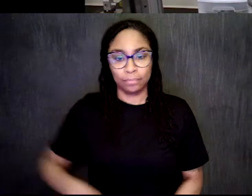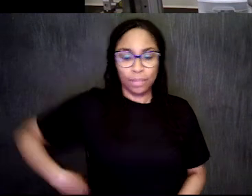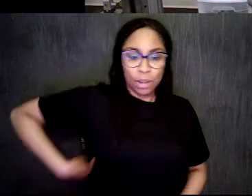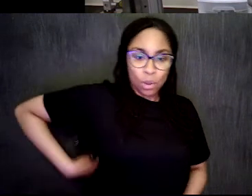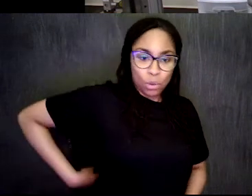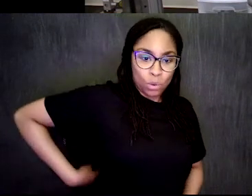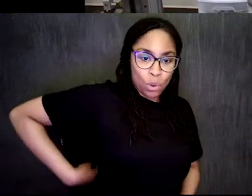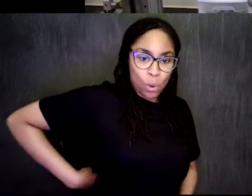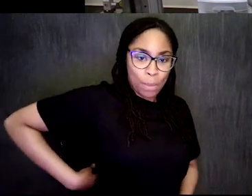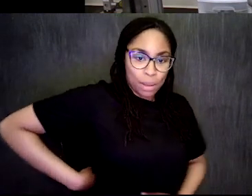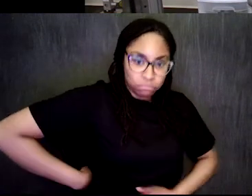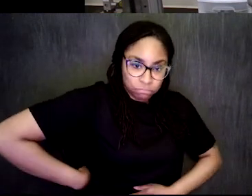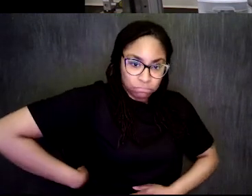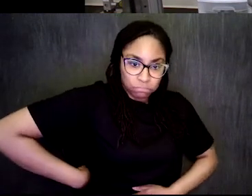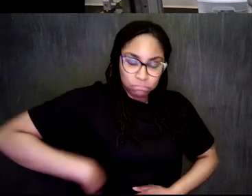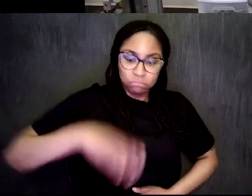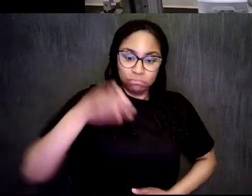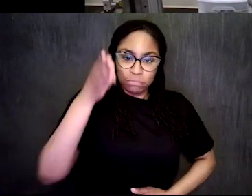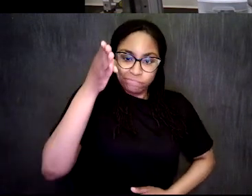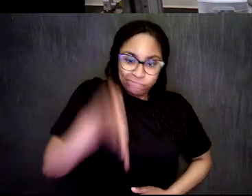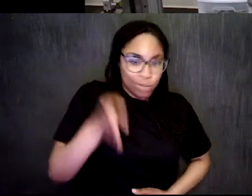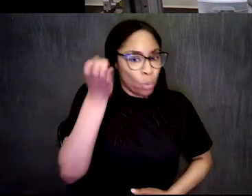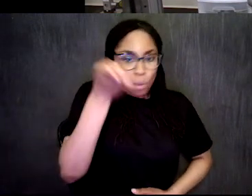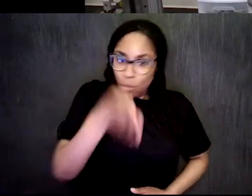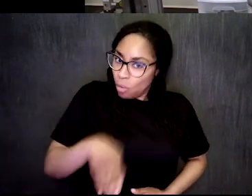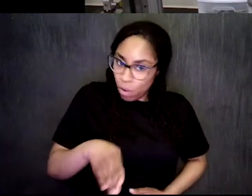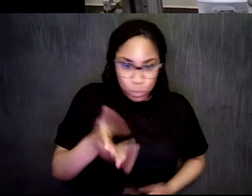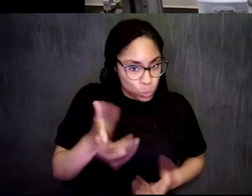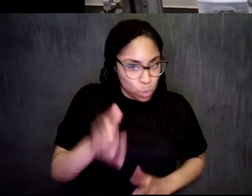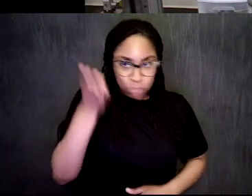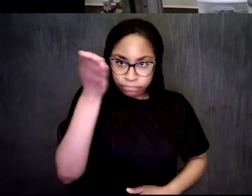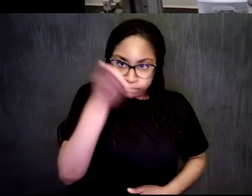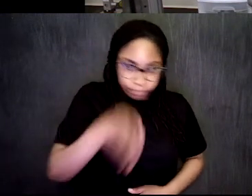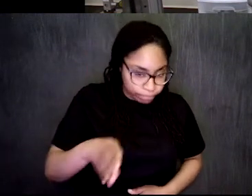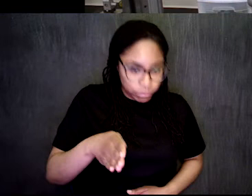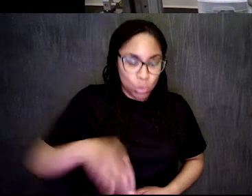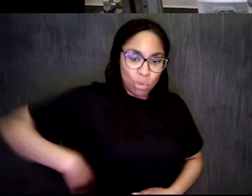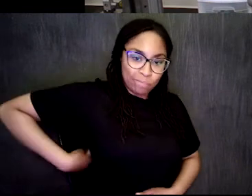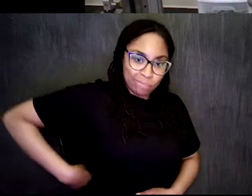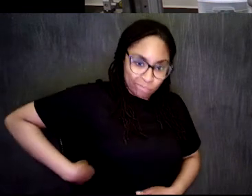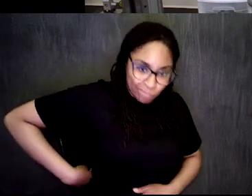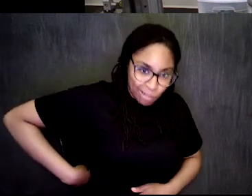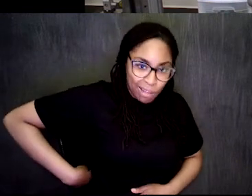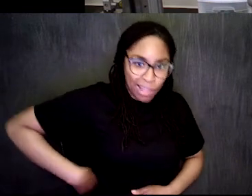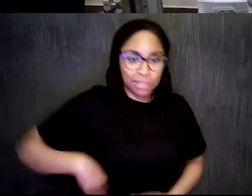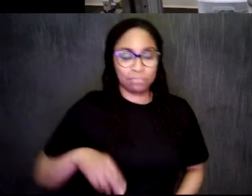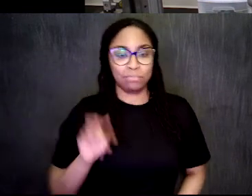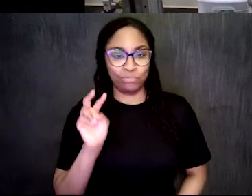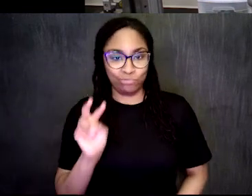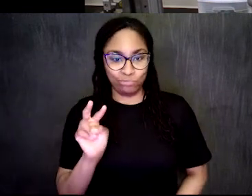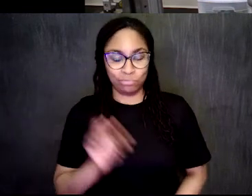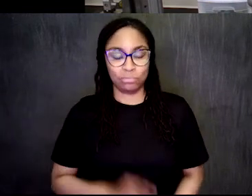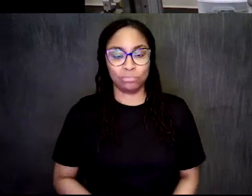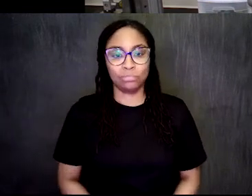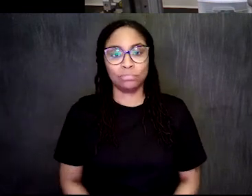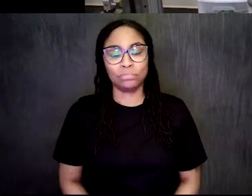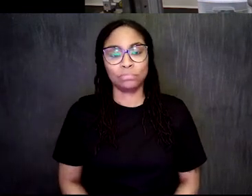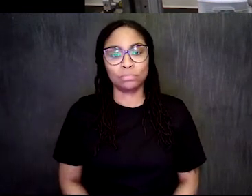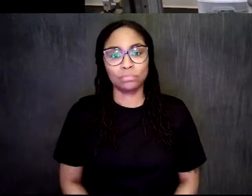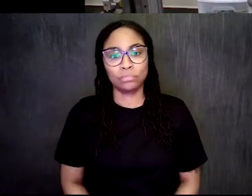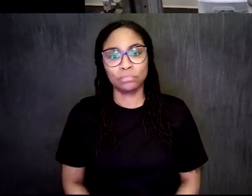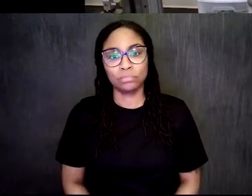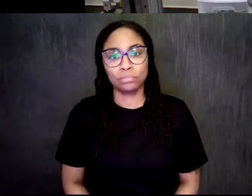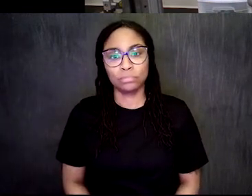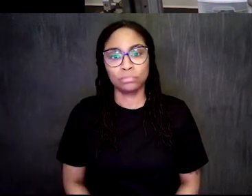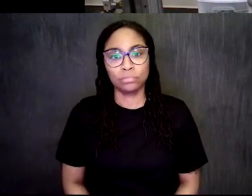the low back into the mat. Keep it pressed down. Slide that other leg out. Big reach.